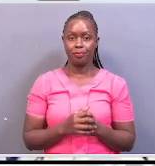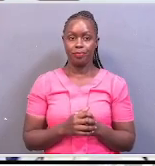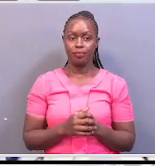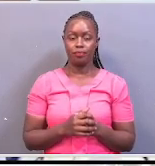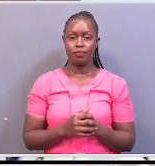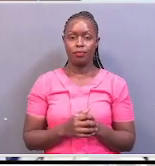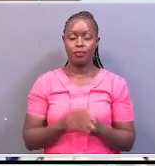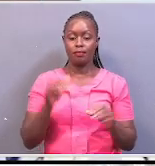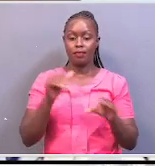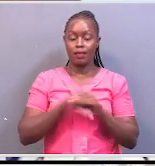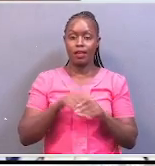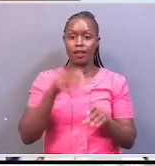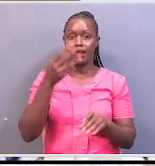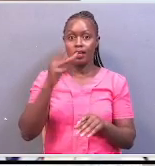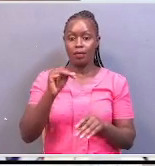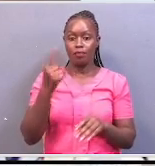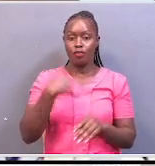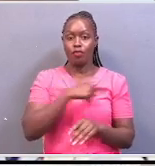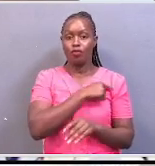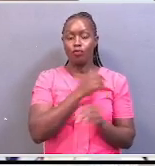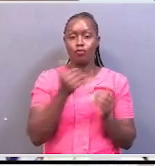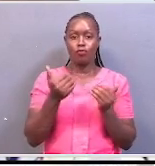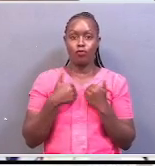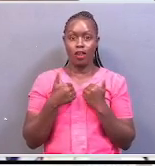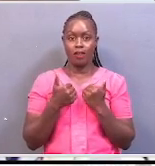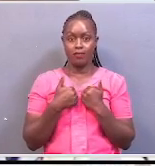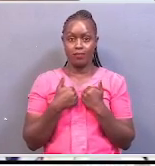that in him we had